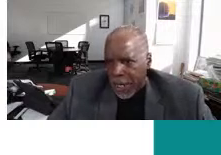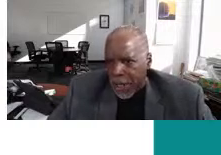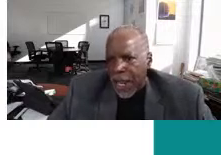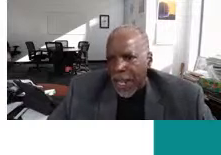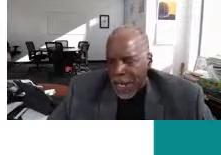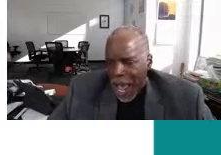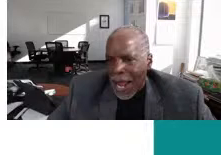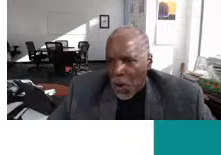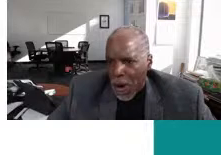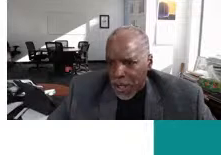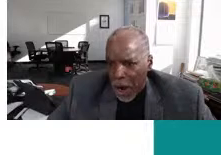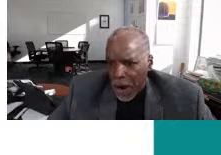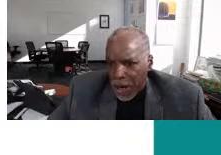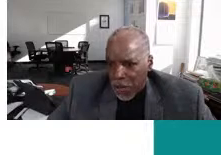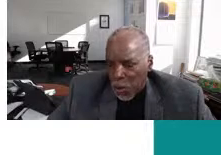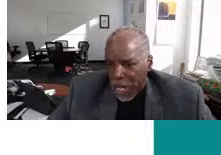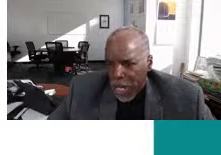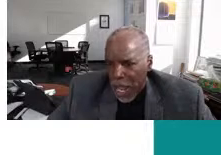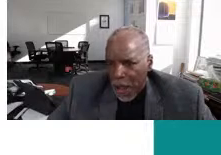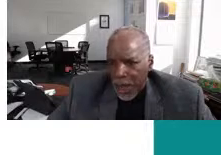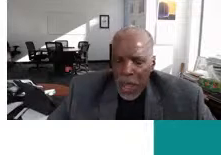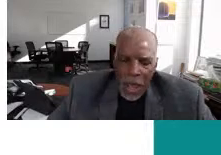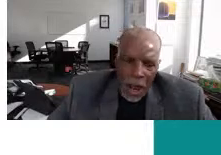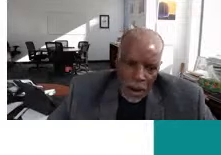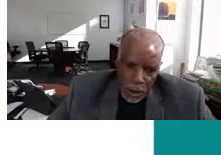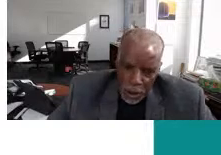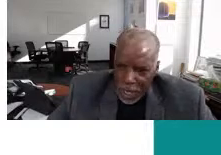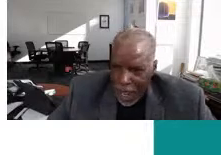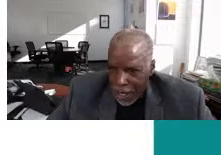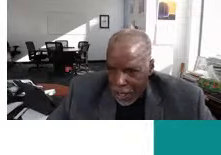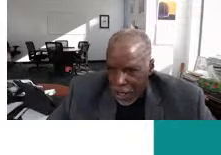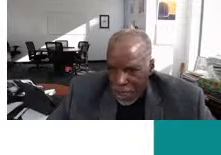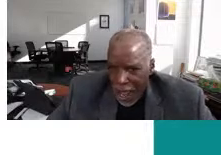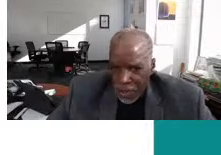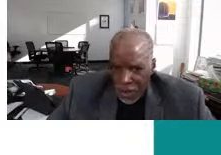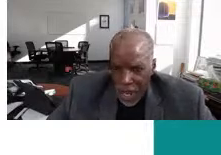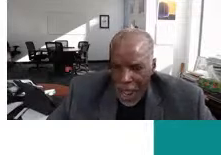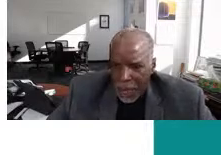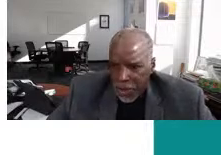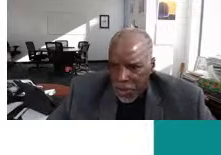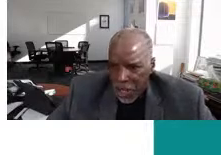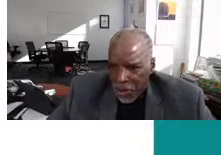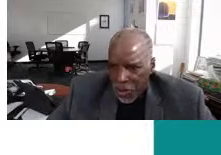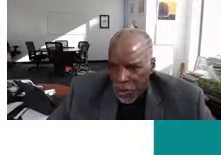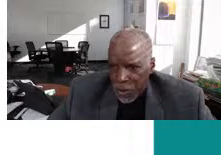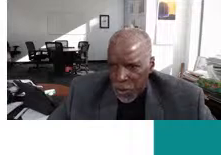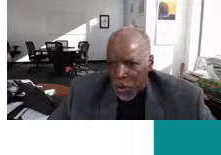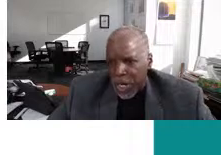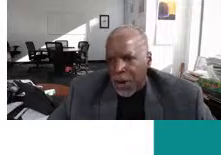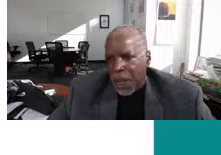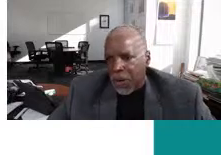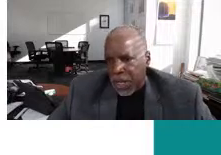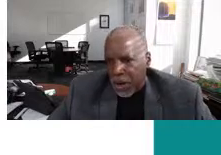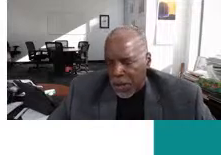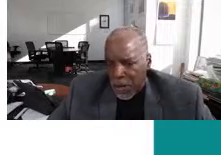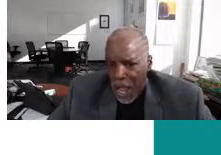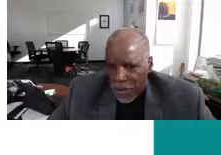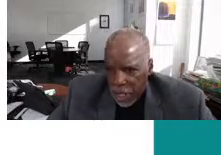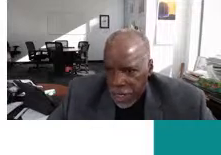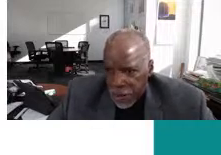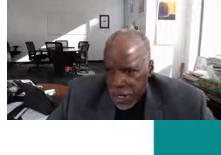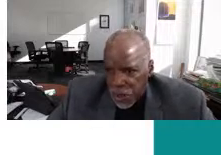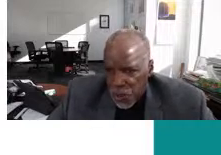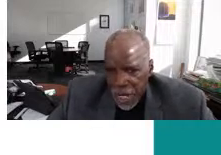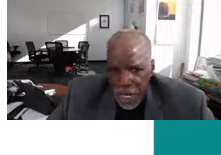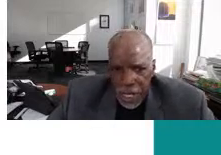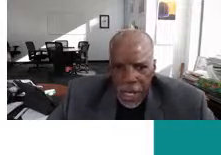and not going dark as we are looking at 10,000 comments that you'll hear about characterized